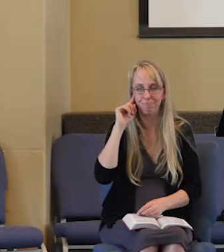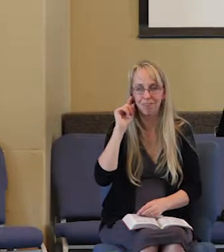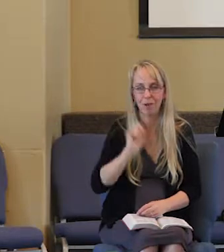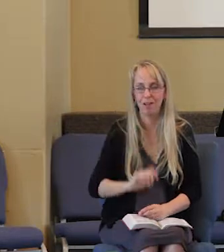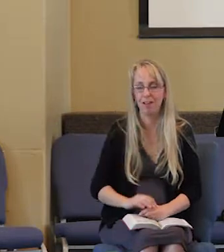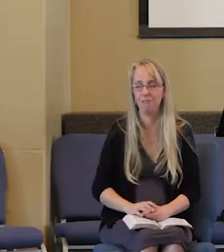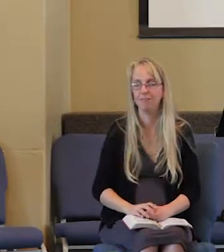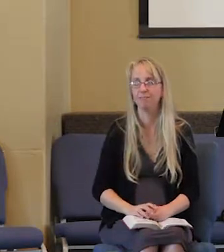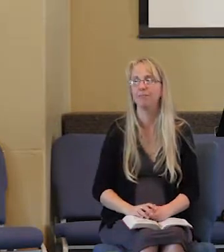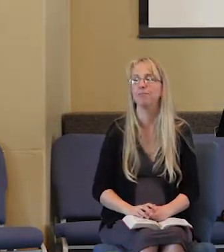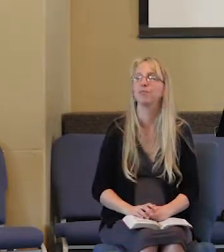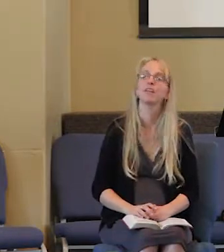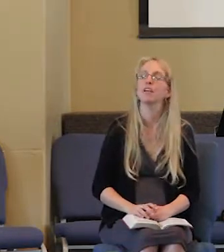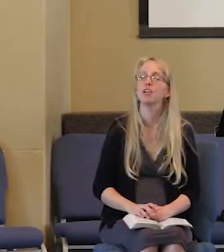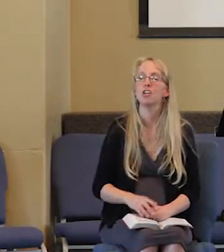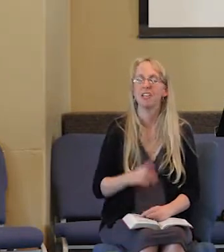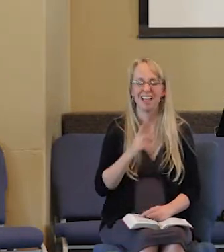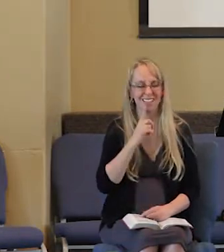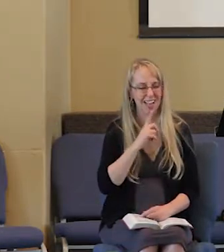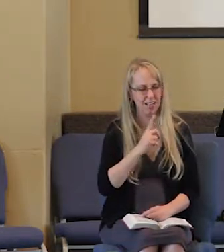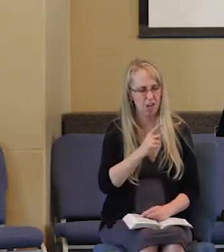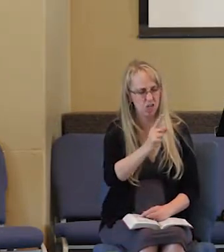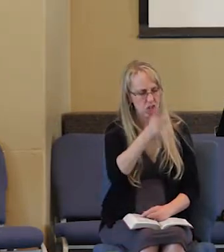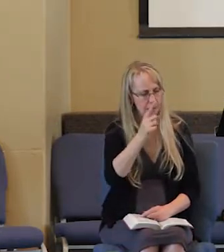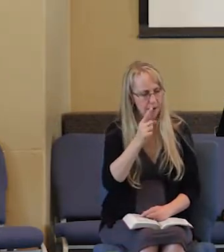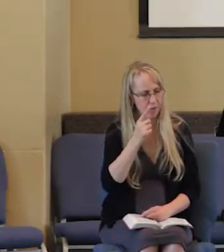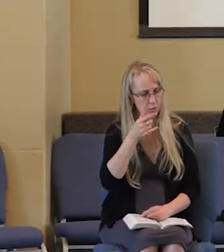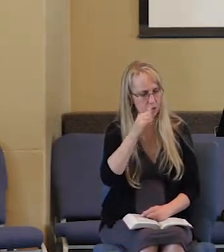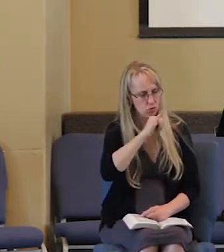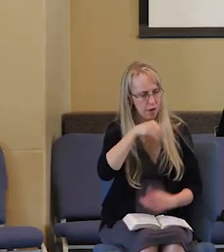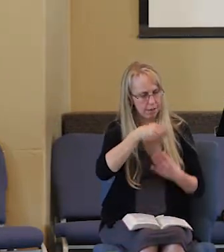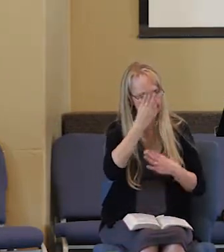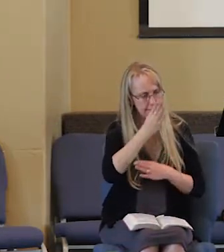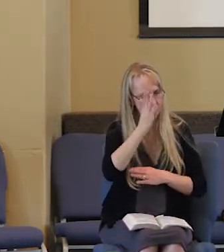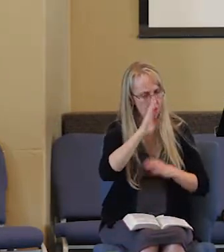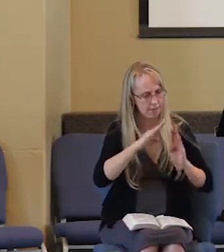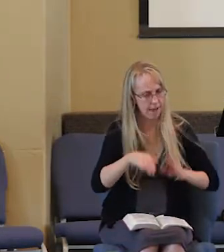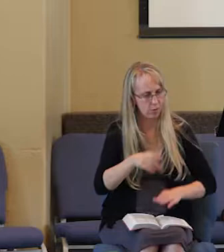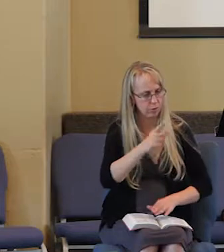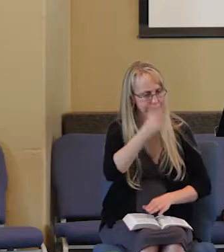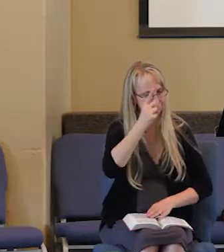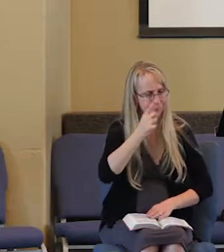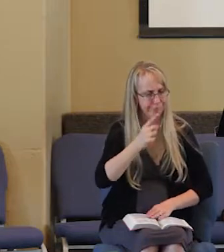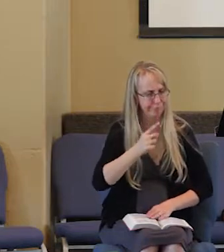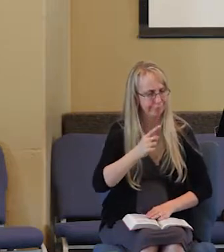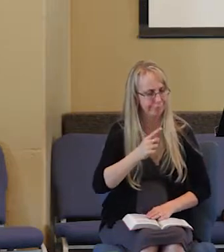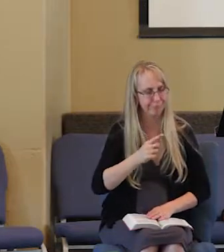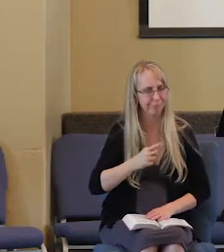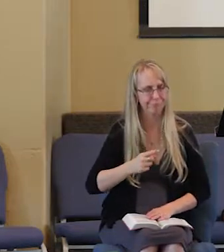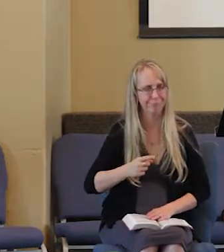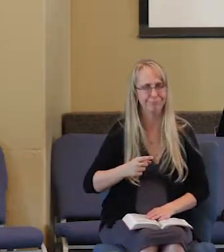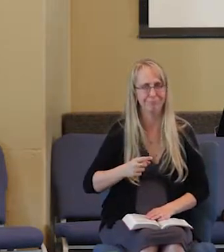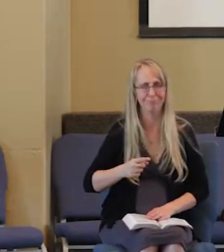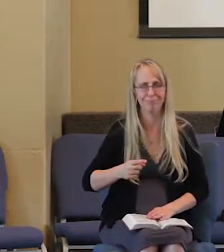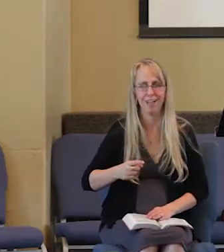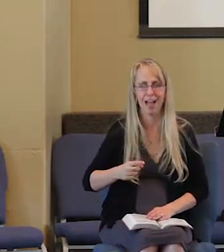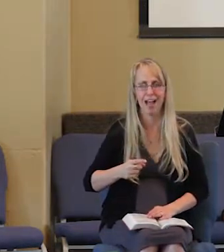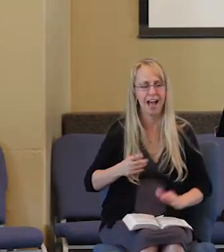And so I'm going to paraphrase this. He goes, "Shame on you for being drunk in God's house. How dare